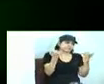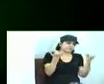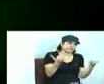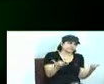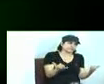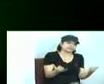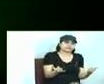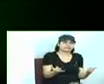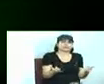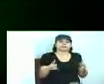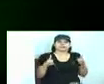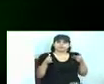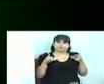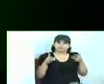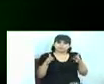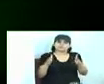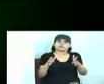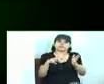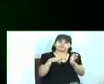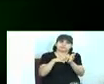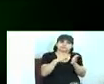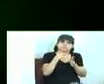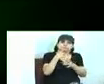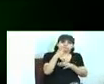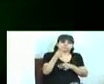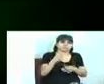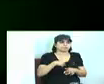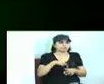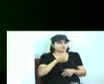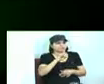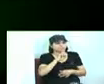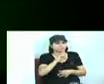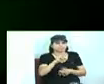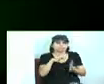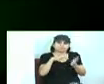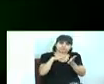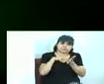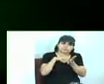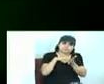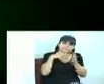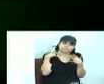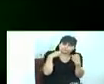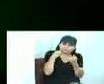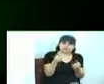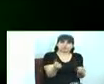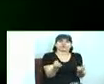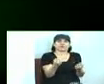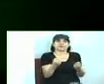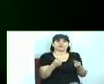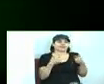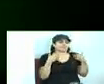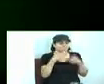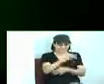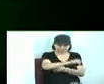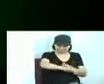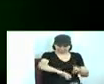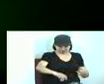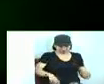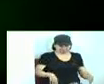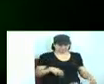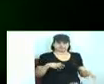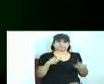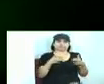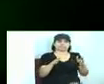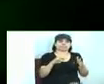And now let the weak say, I am strong. Let